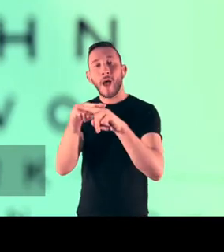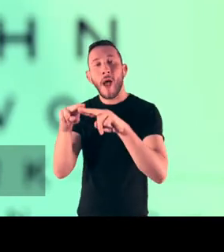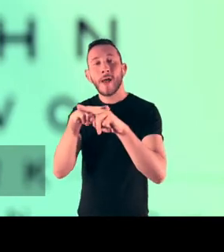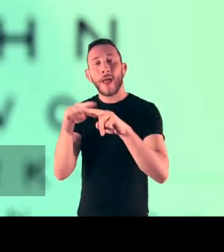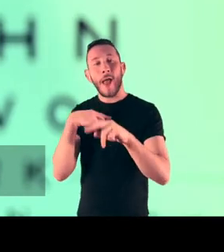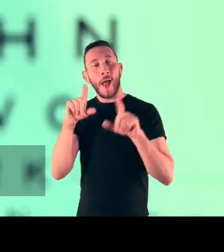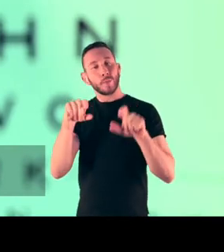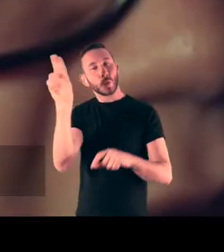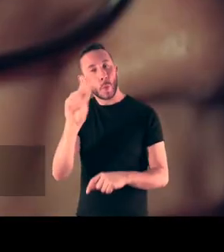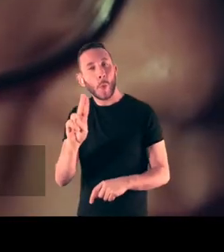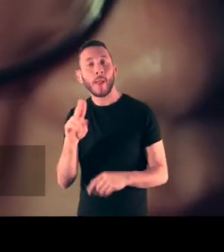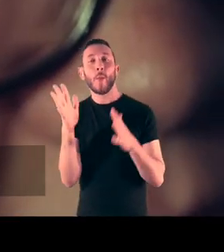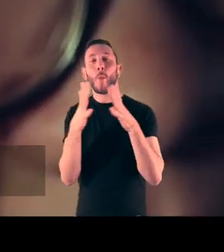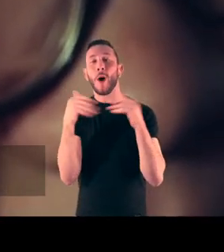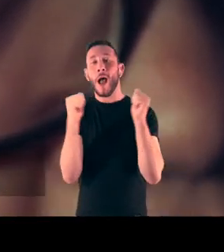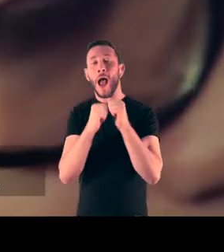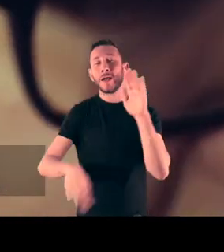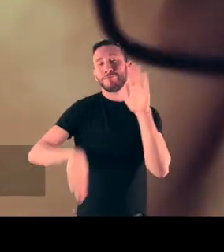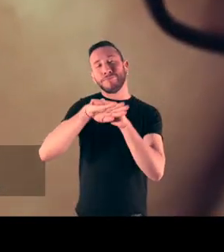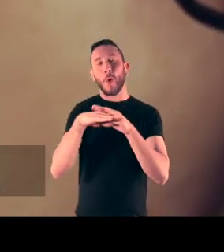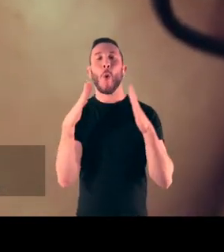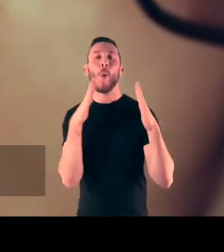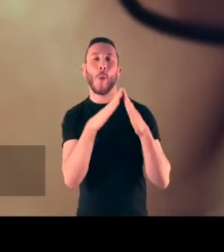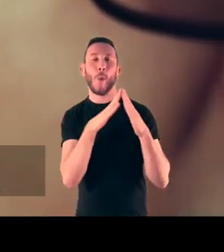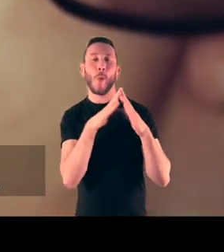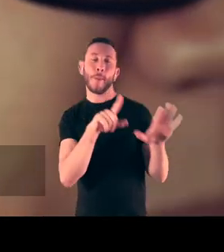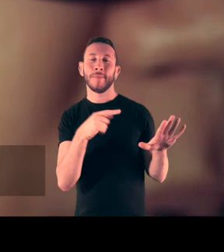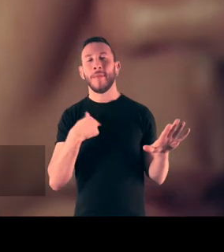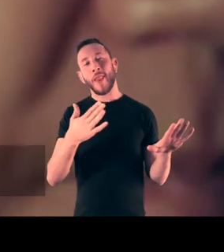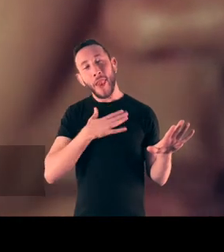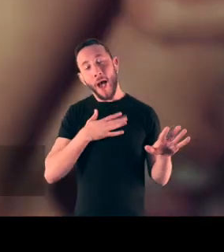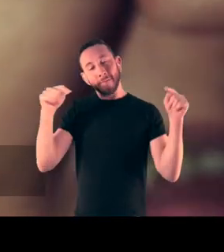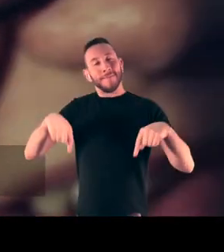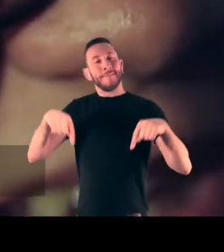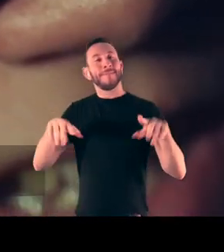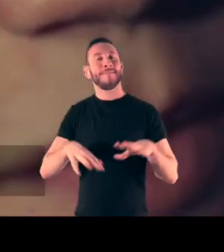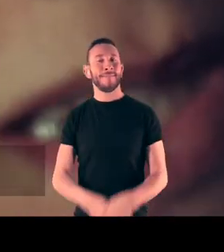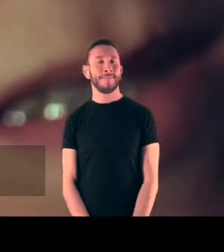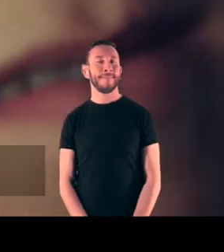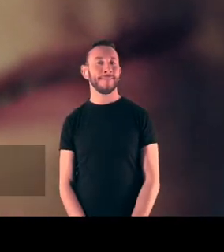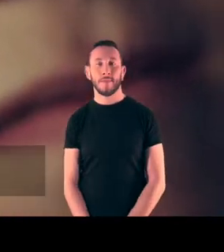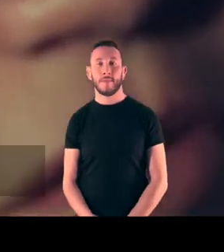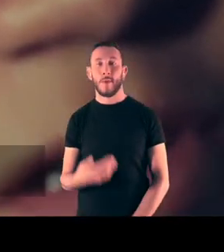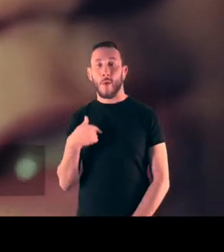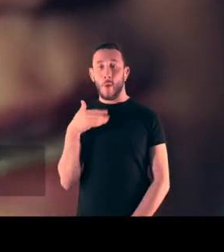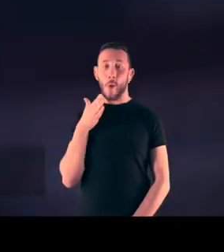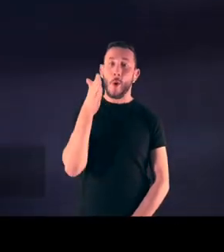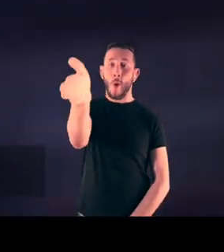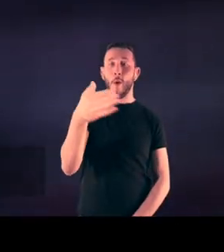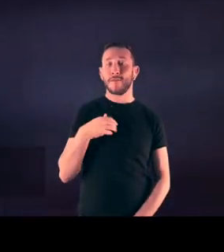I'm home for a full weekend and then I'm back again. But I love it here, so it's